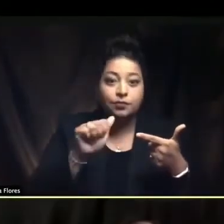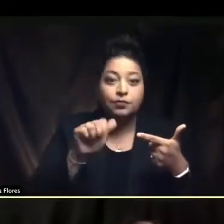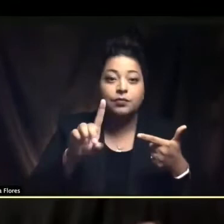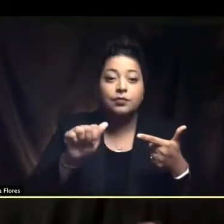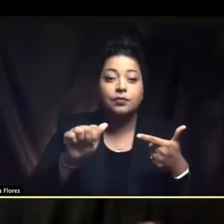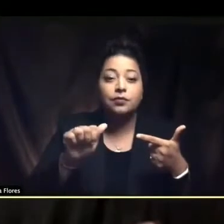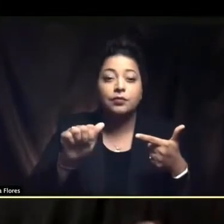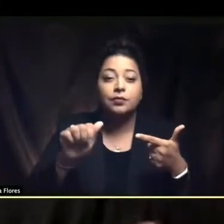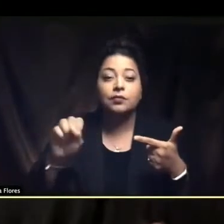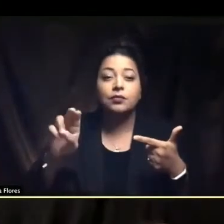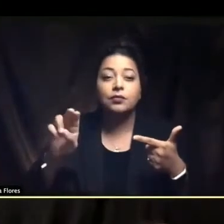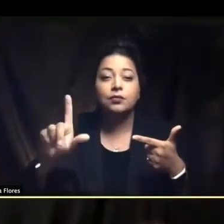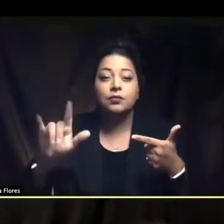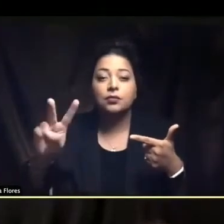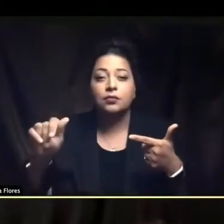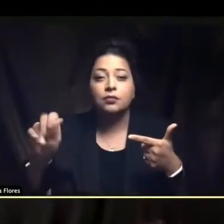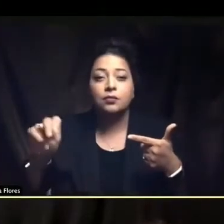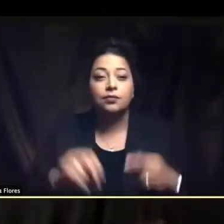Andrews-Sullivan.